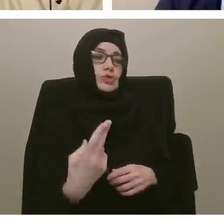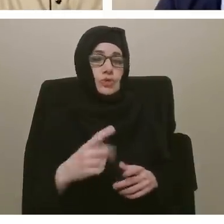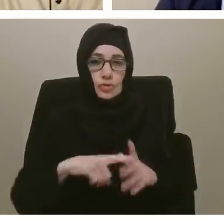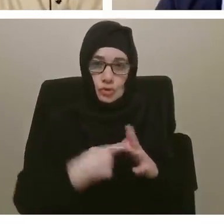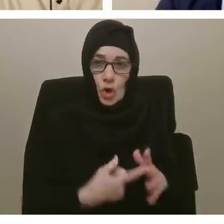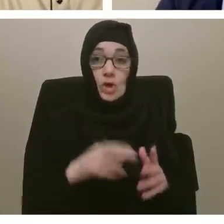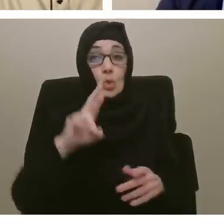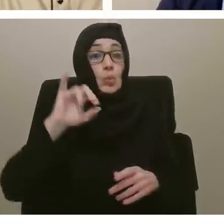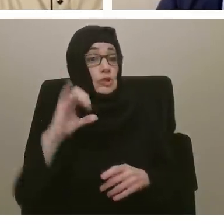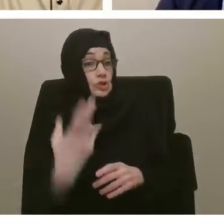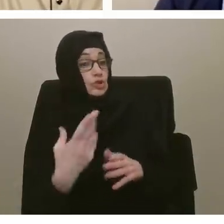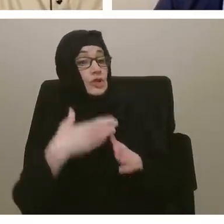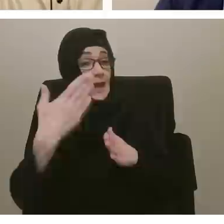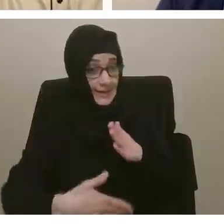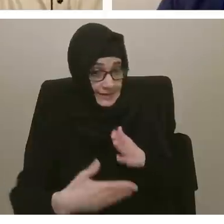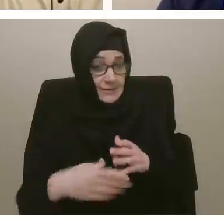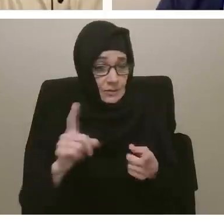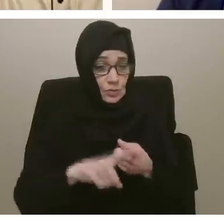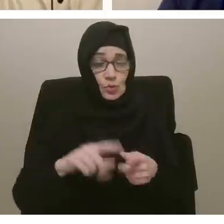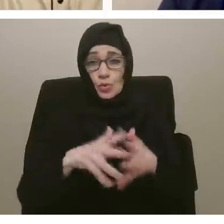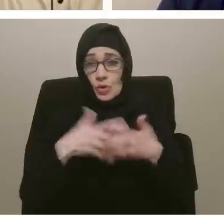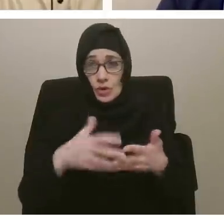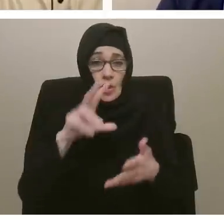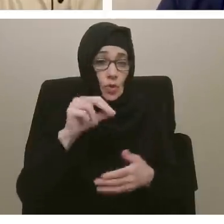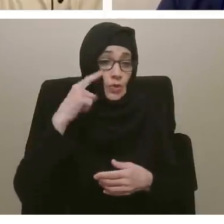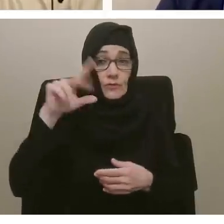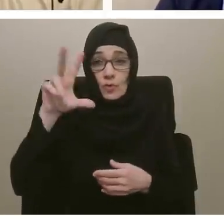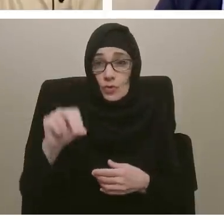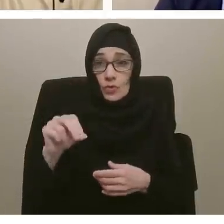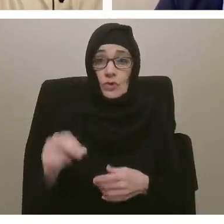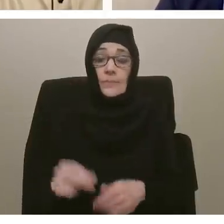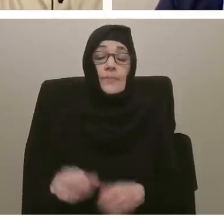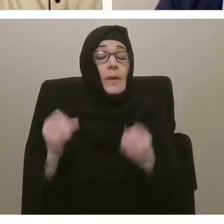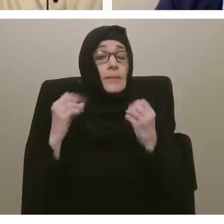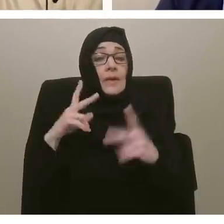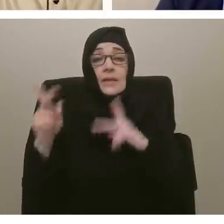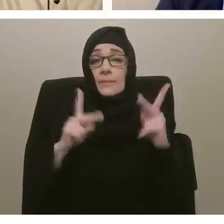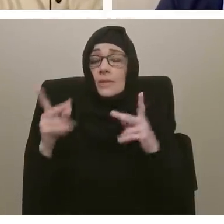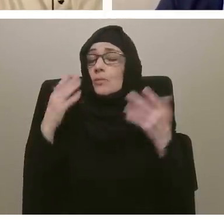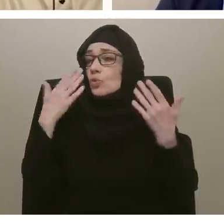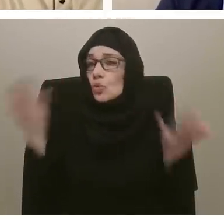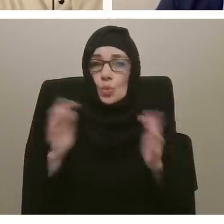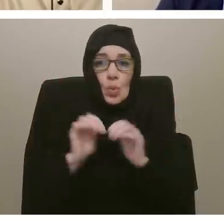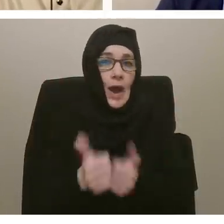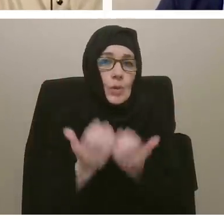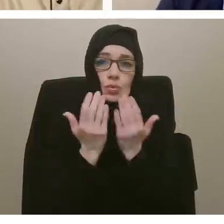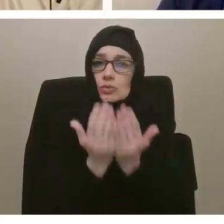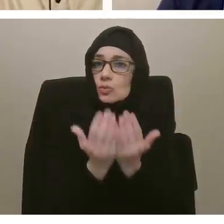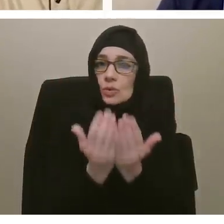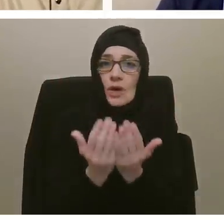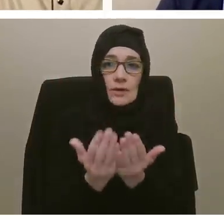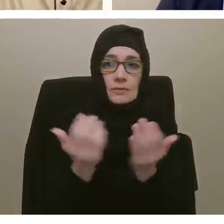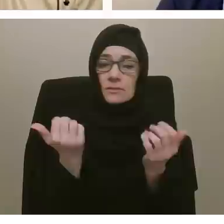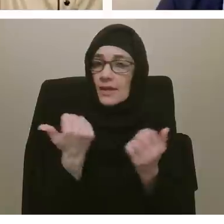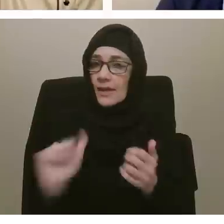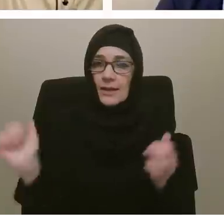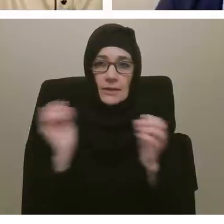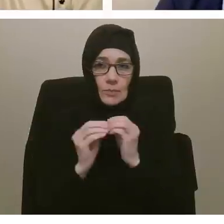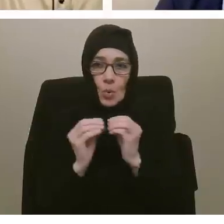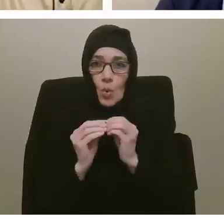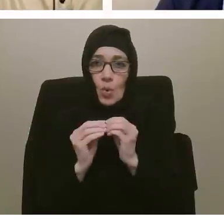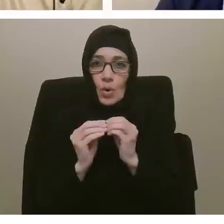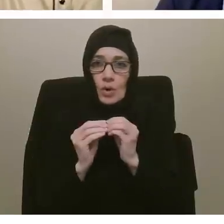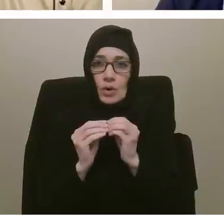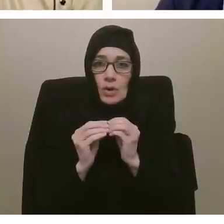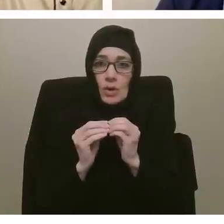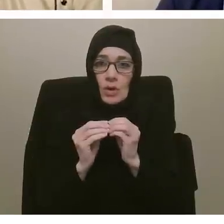30. One of the things I always reflect on with people is that, you know, a lot of people don't know how to make dua anymore. So they're kind of waiting for someone else